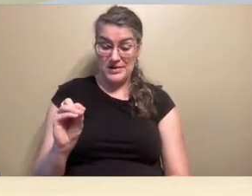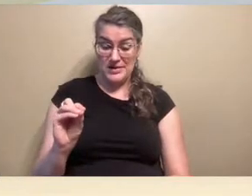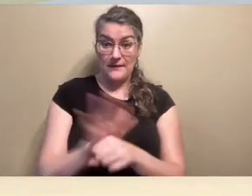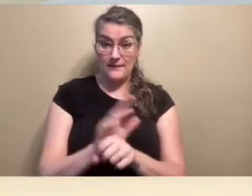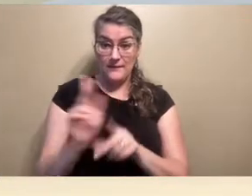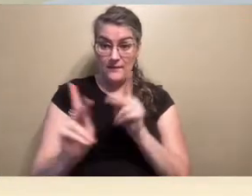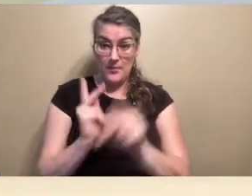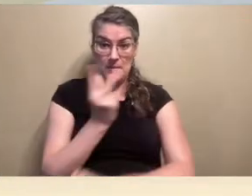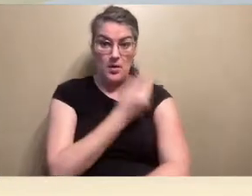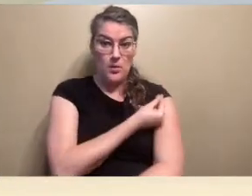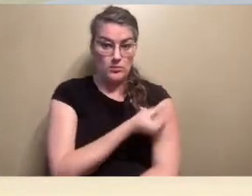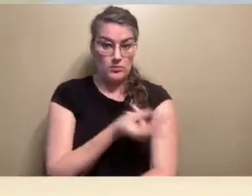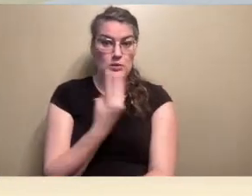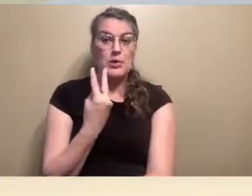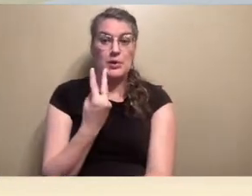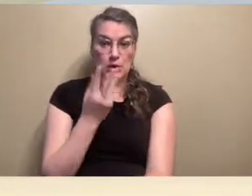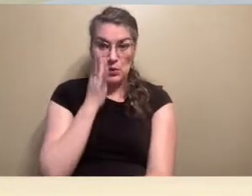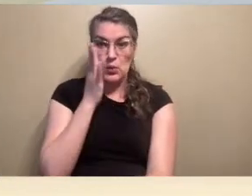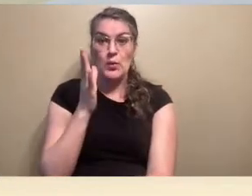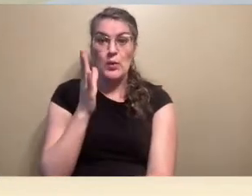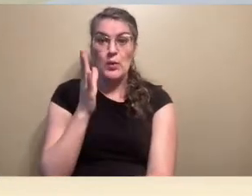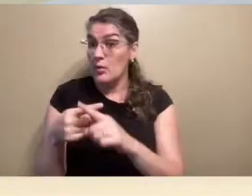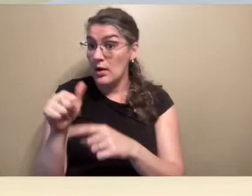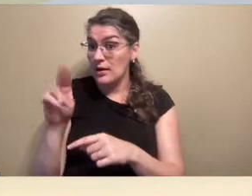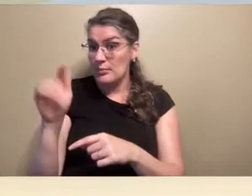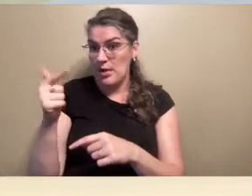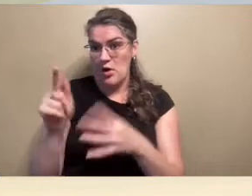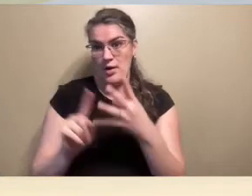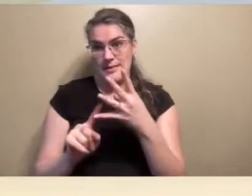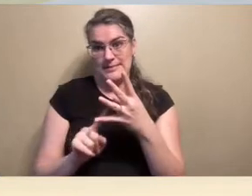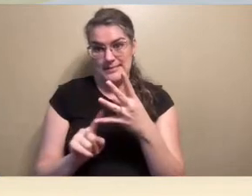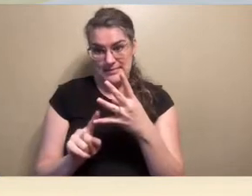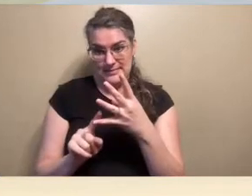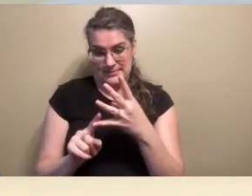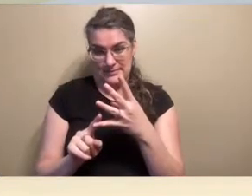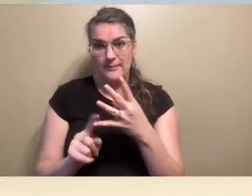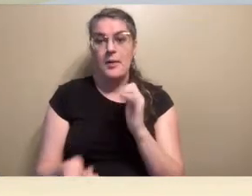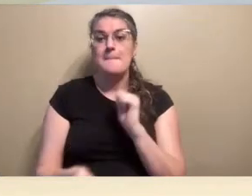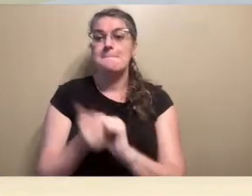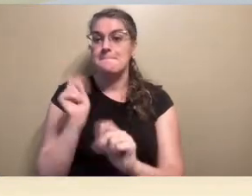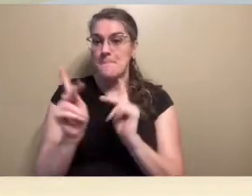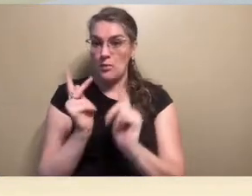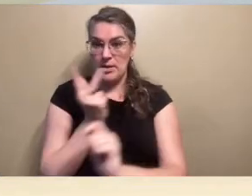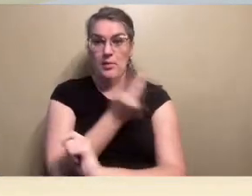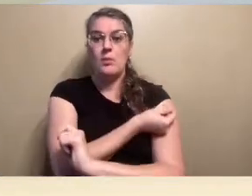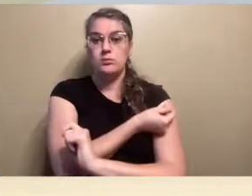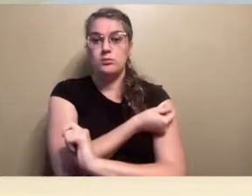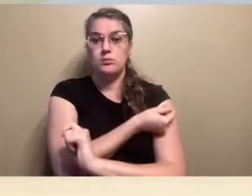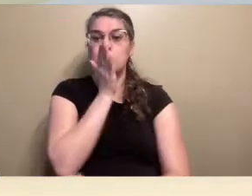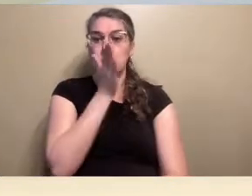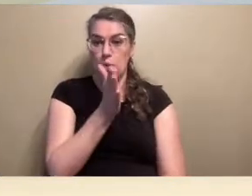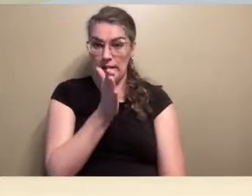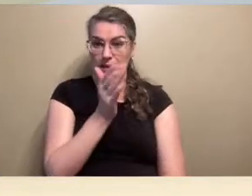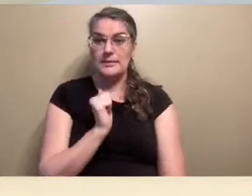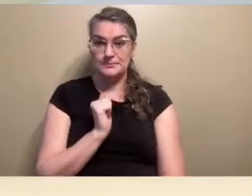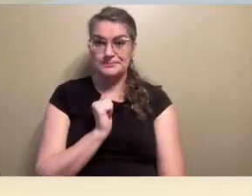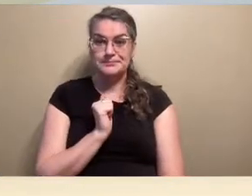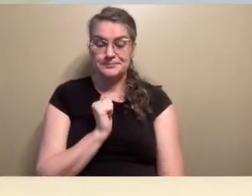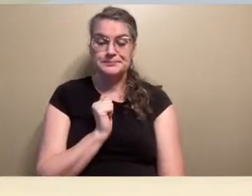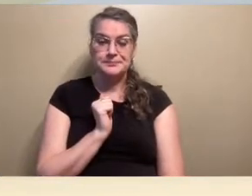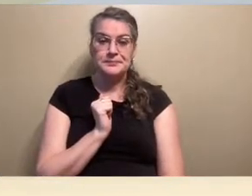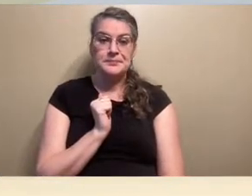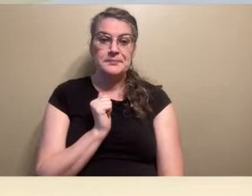vaccinated before the end of August. And so I think that is very positive. And having said that, I think